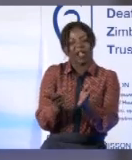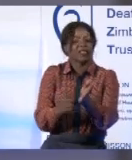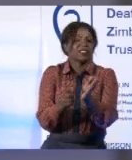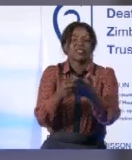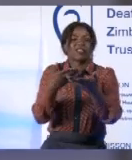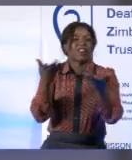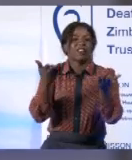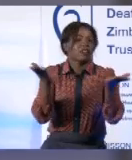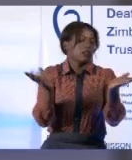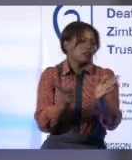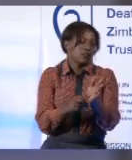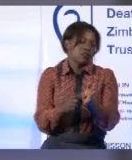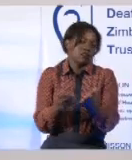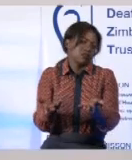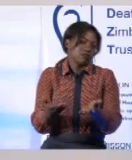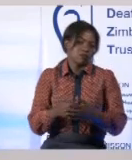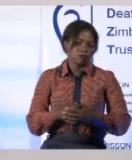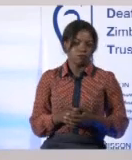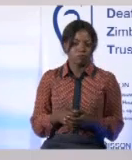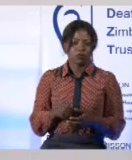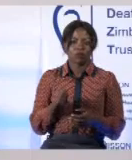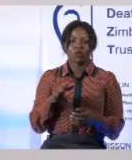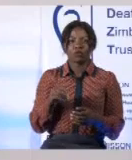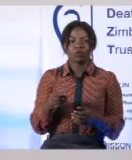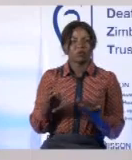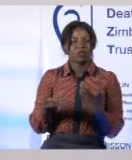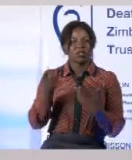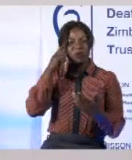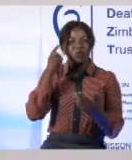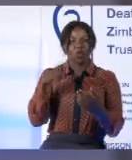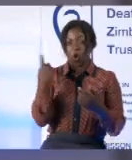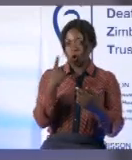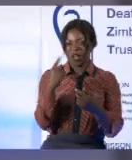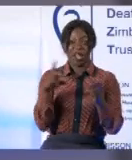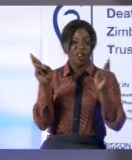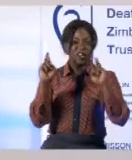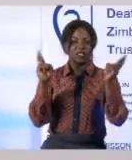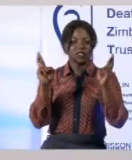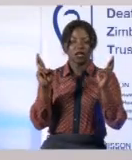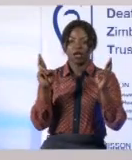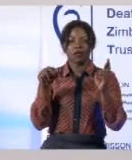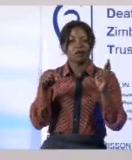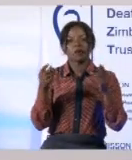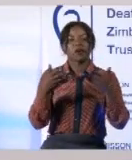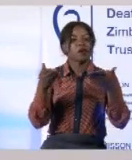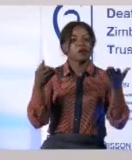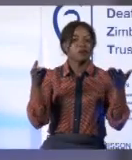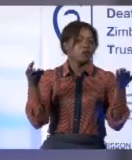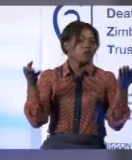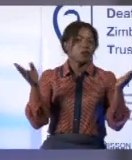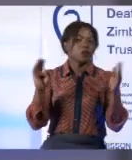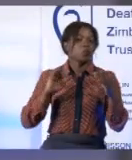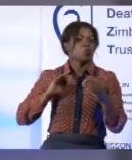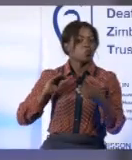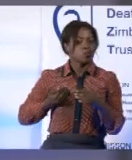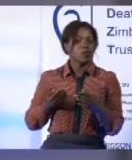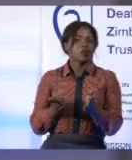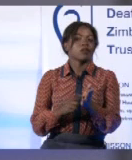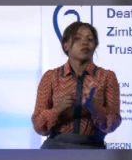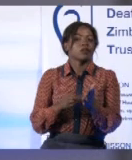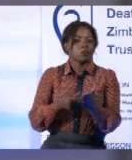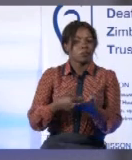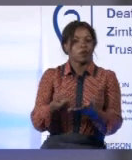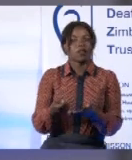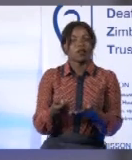survive. So you are no longer classifying, you're just taking chamuka inyama. Chamuka inyama. And